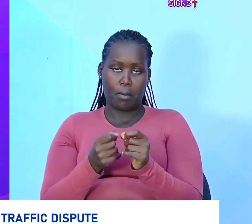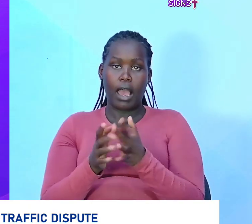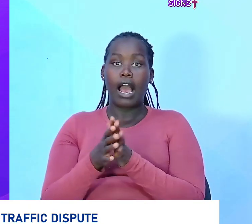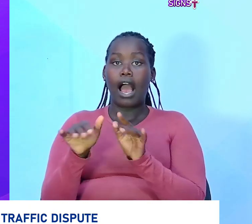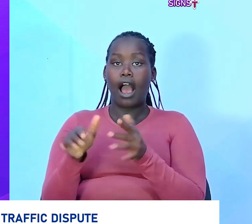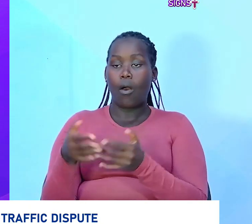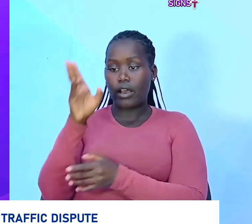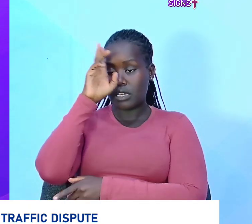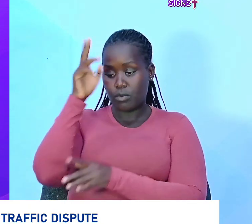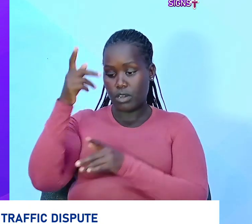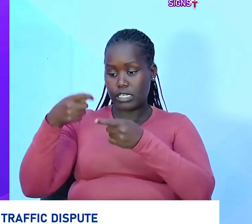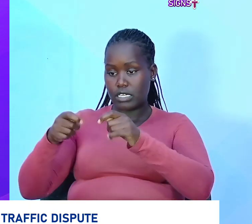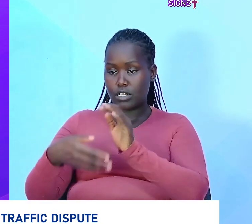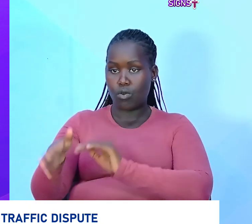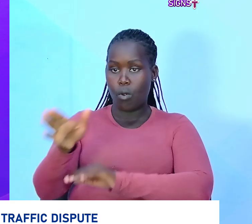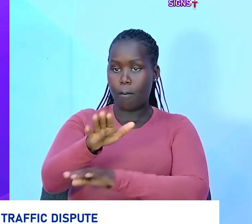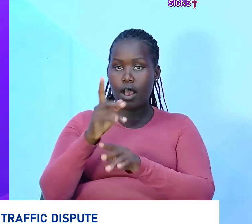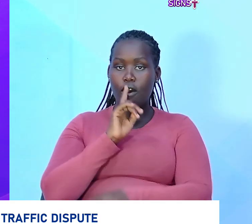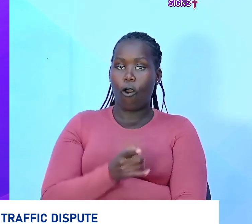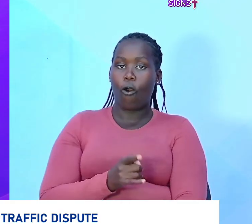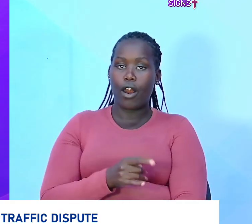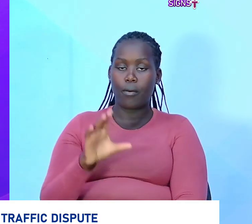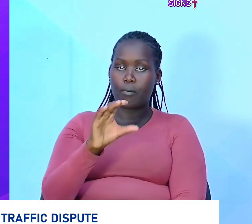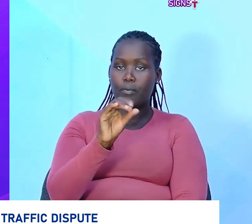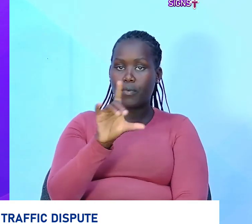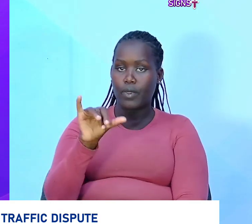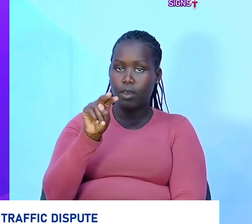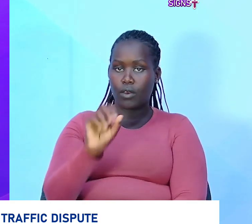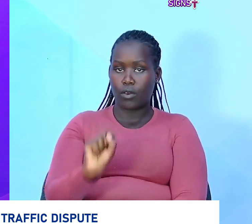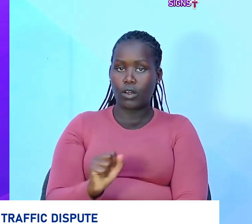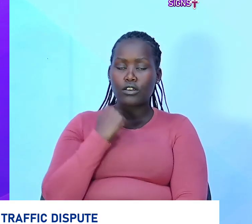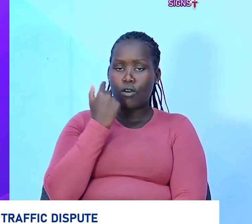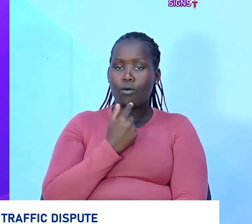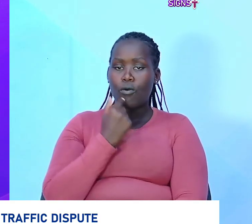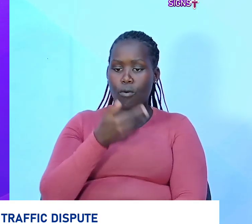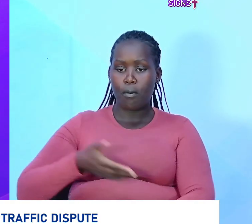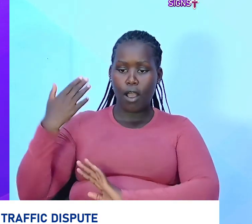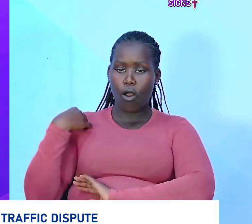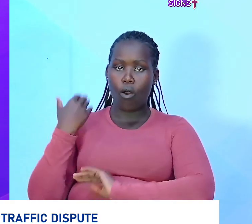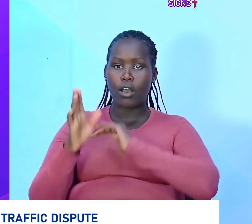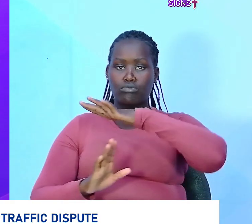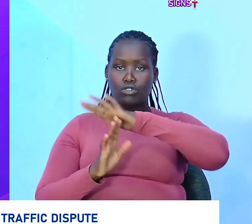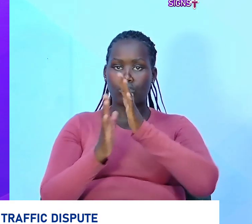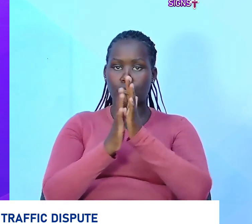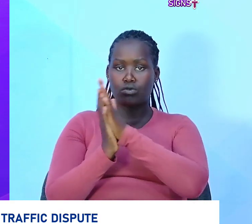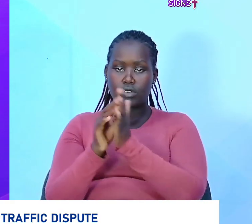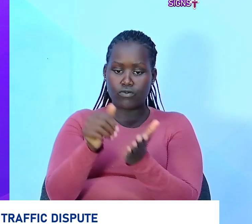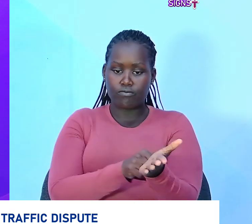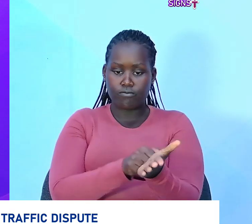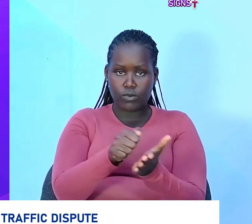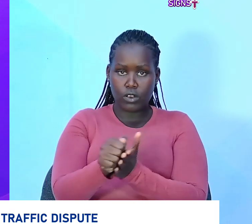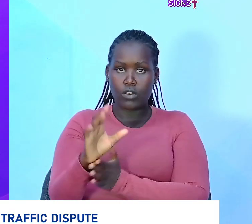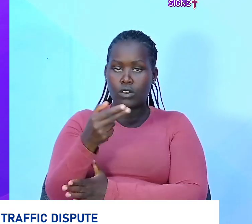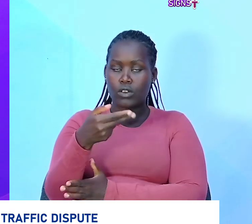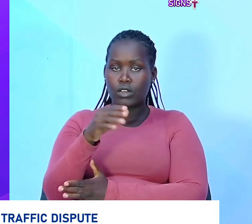police tried to restore order. Collins Chepkulei, who previously made headlines for establishing the Cheboror